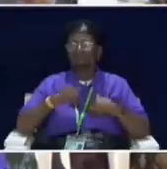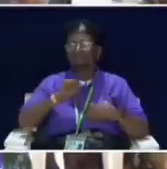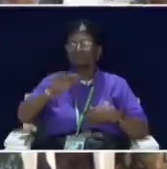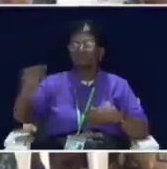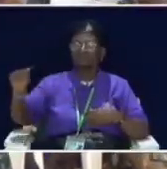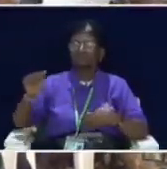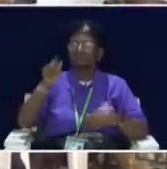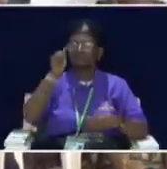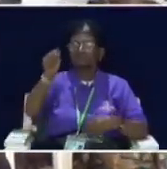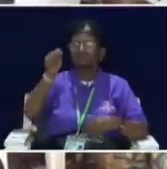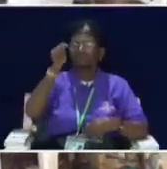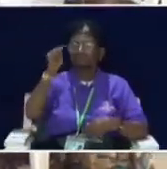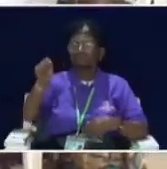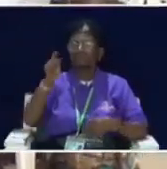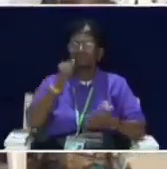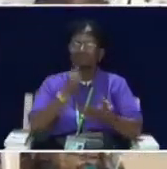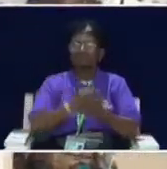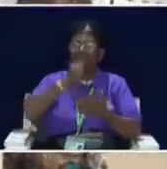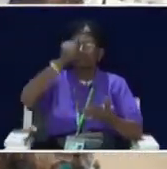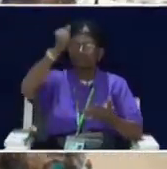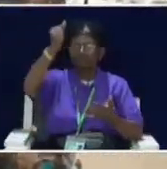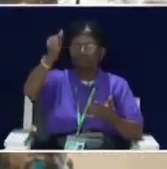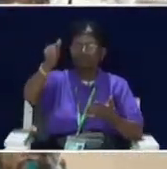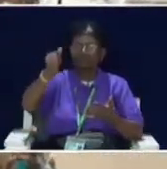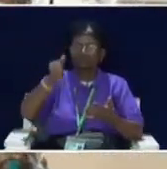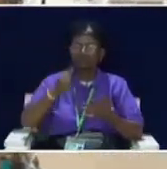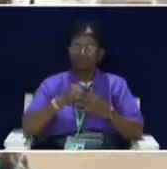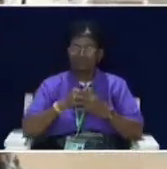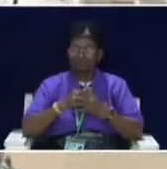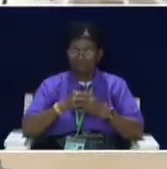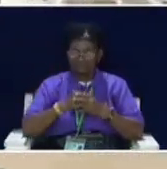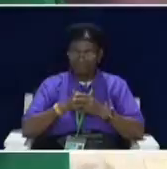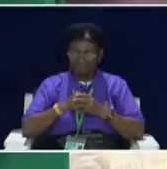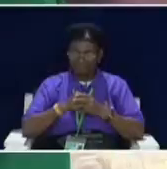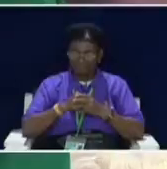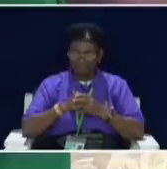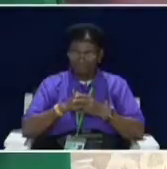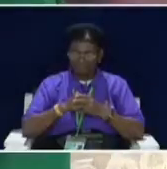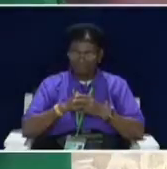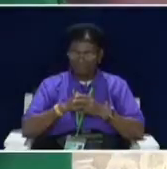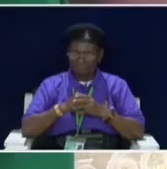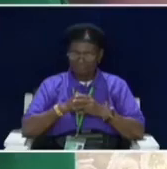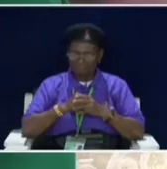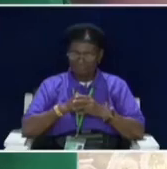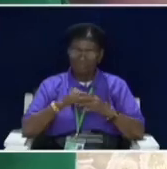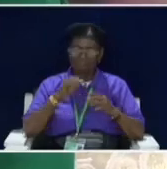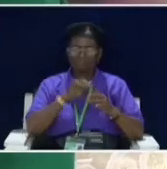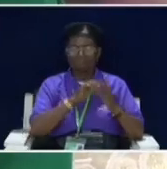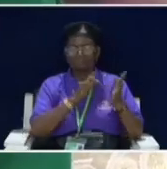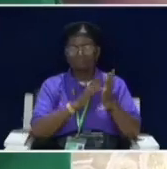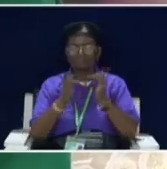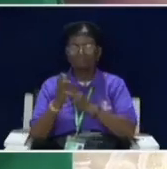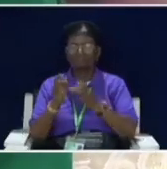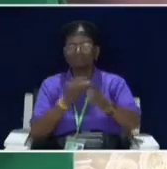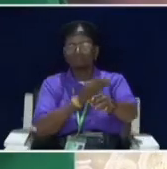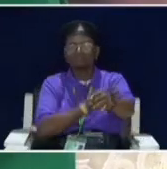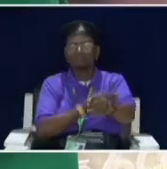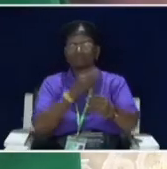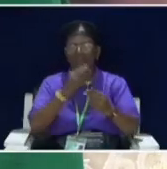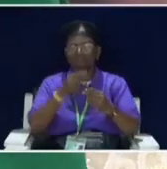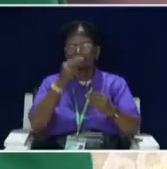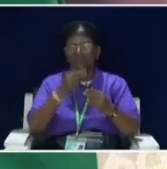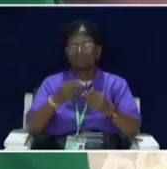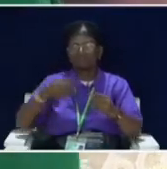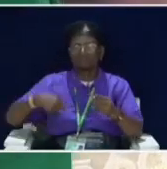Ẹ jẹ́ kí gbogbo wa pátápátá ní ẹ̀rí títí wa náà. In Jesus' mighty name we have prayed.